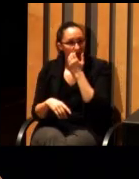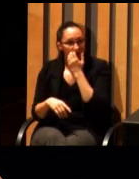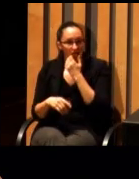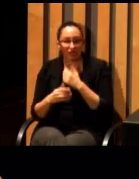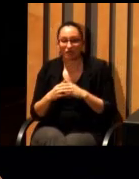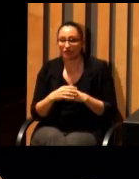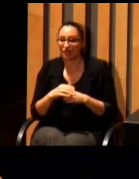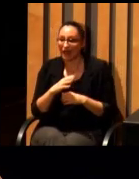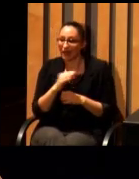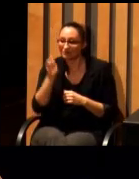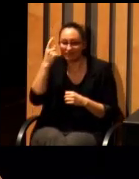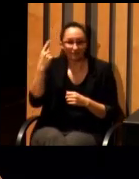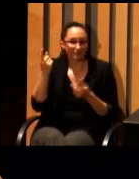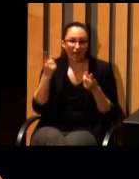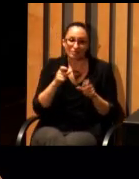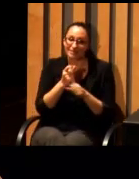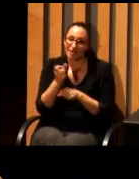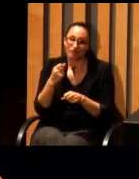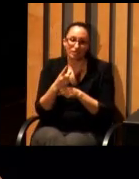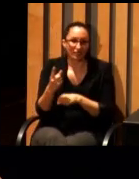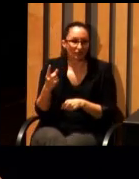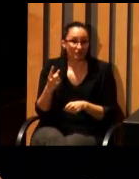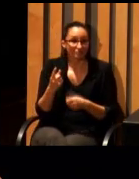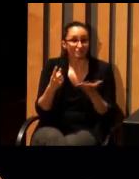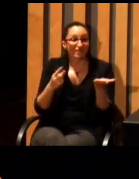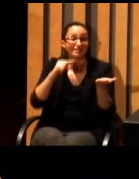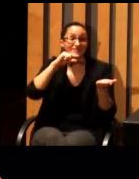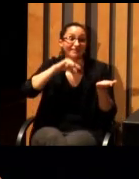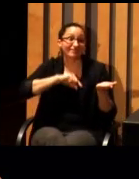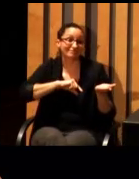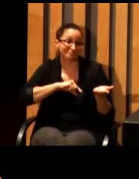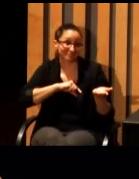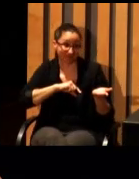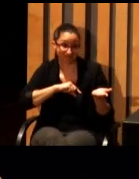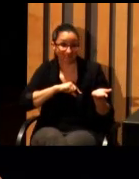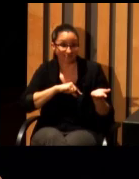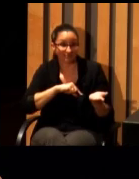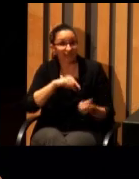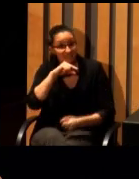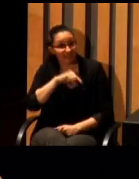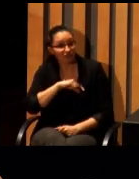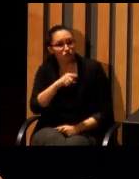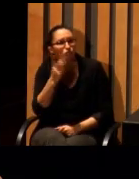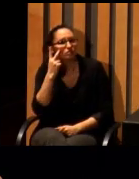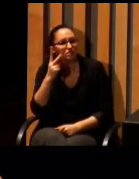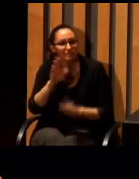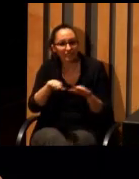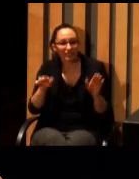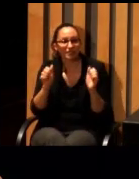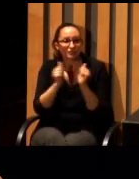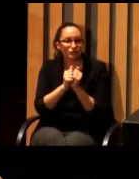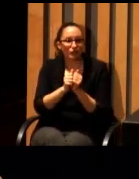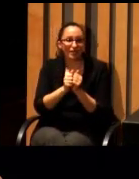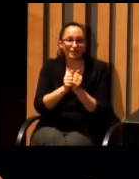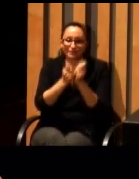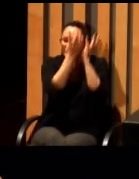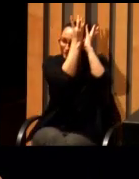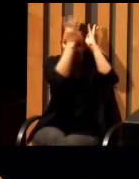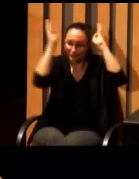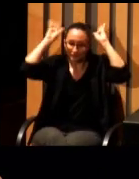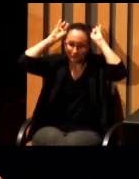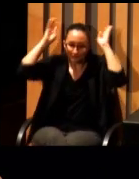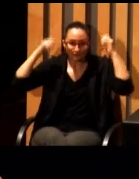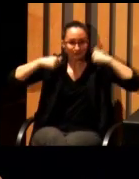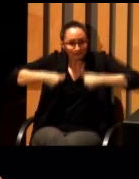with every year. Let's say Thanksgiving, for instance. You see kids running around with the same regalia or